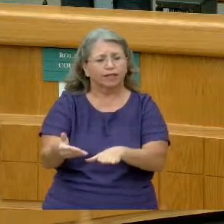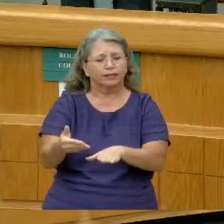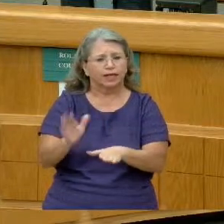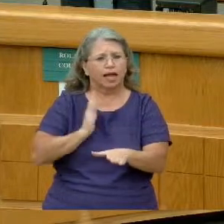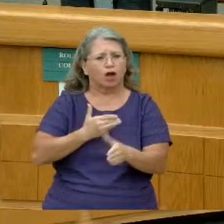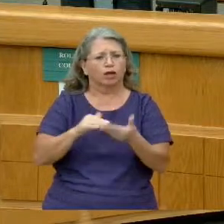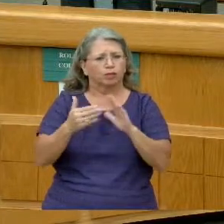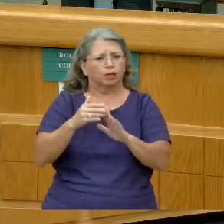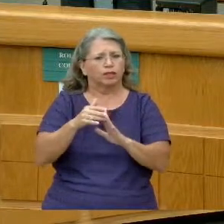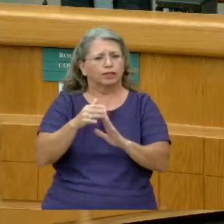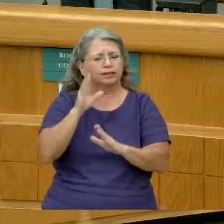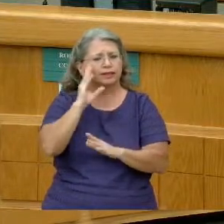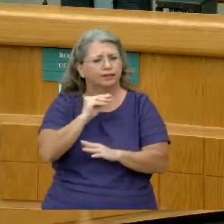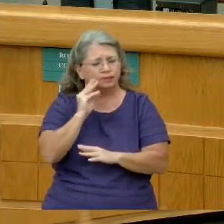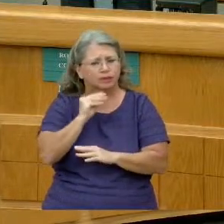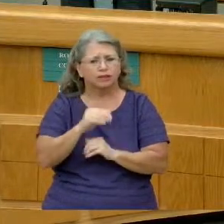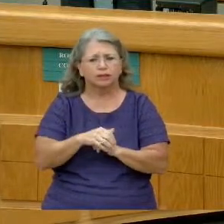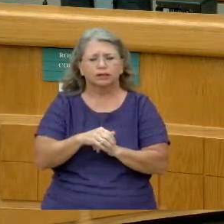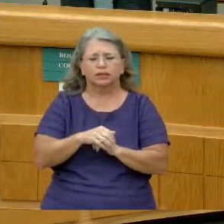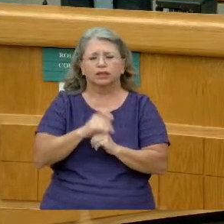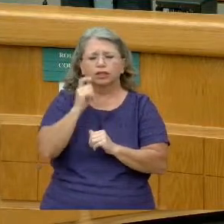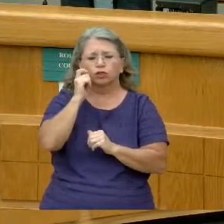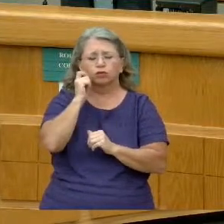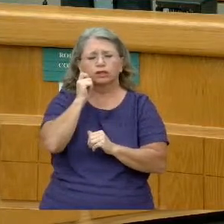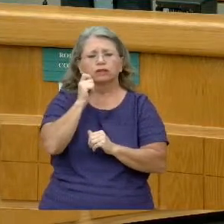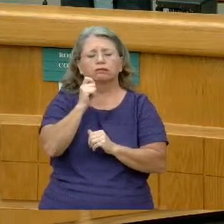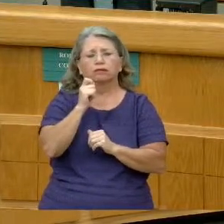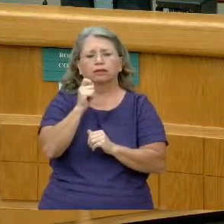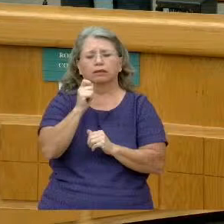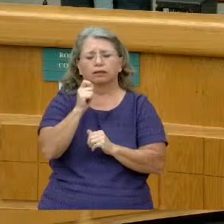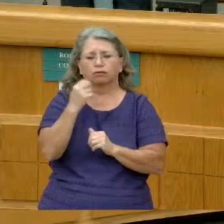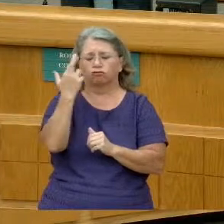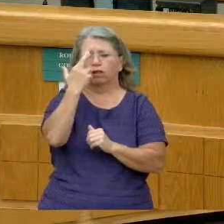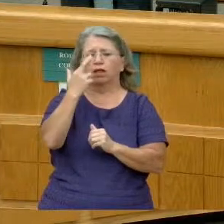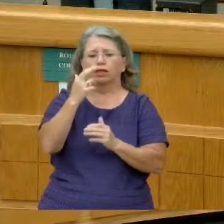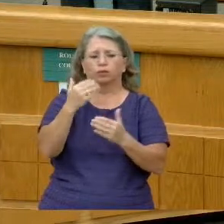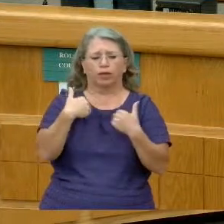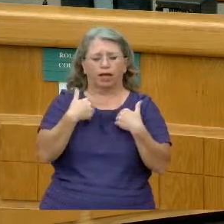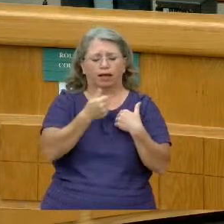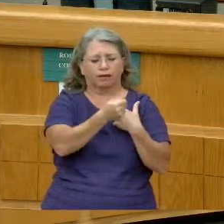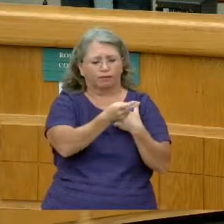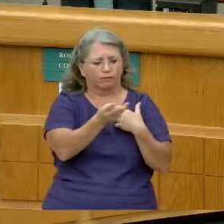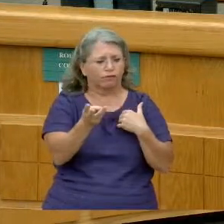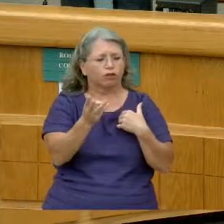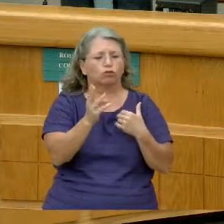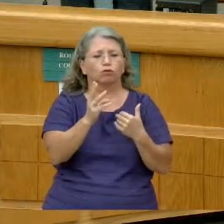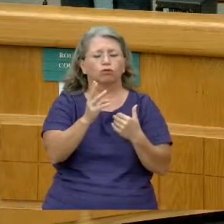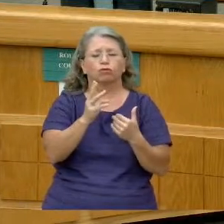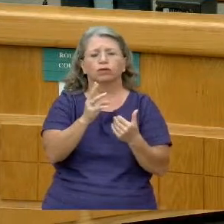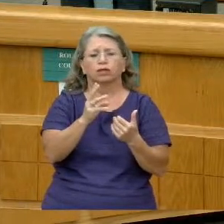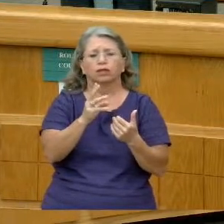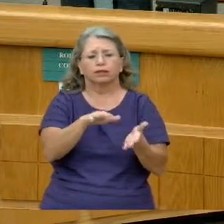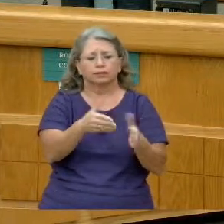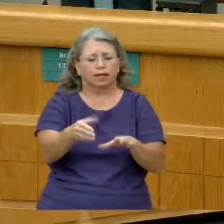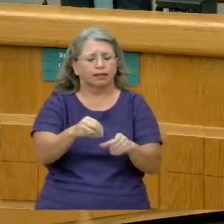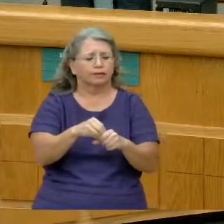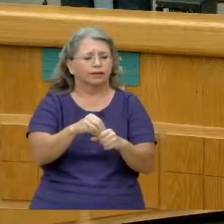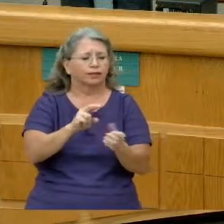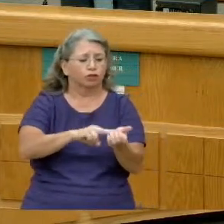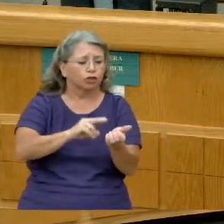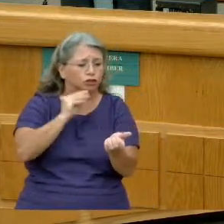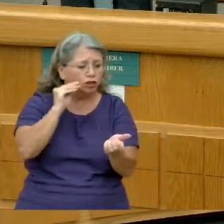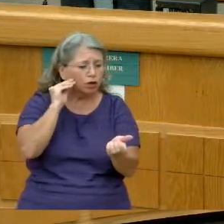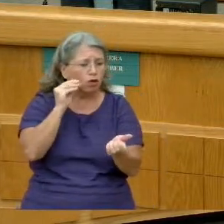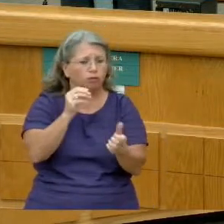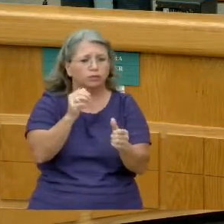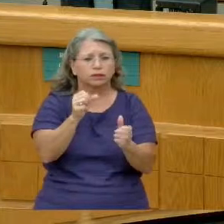we have had several COVID-19 related deaths in nursing homes, state-assisted living facilities, and